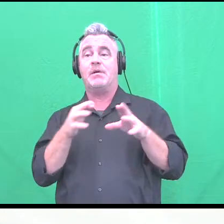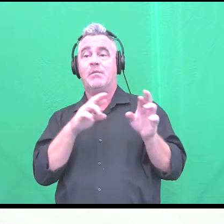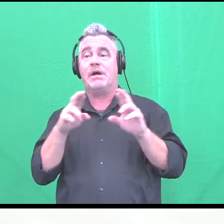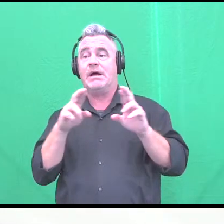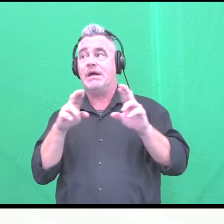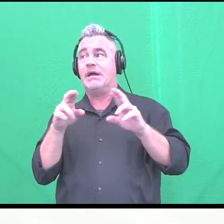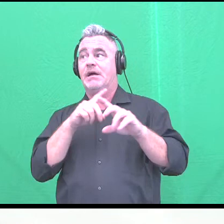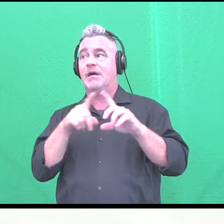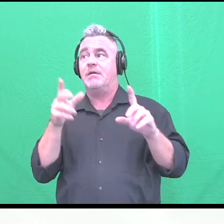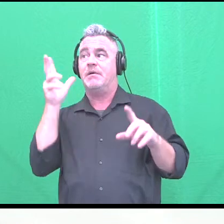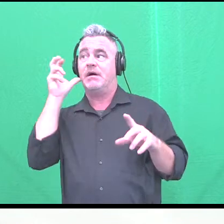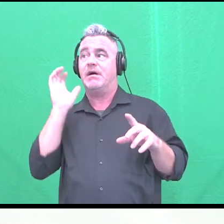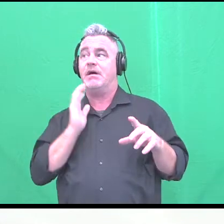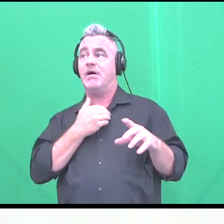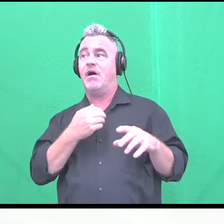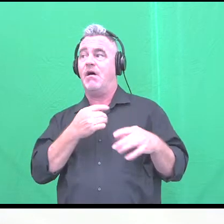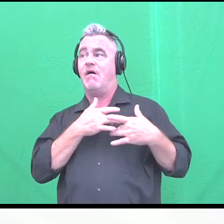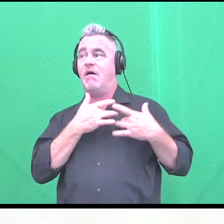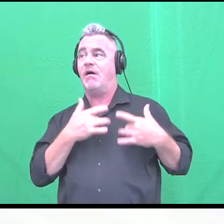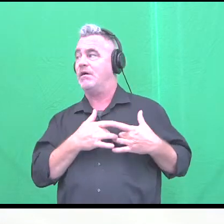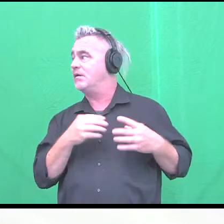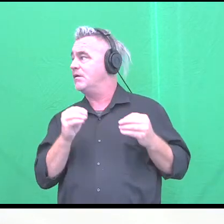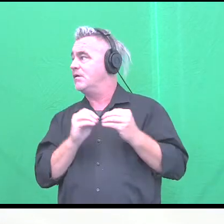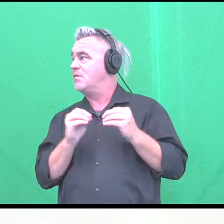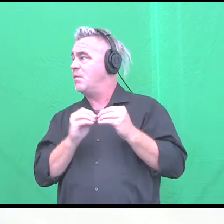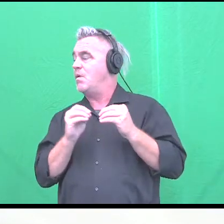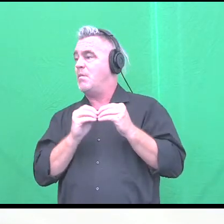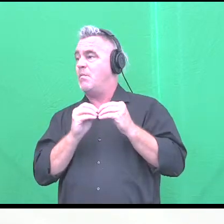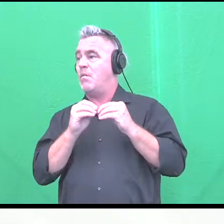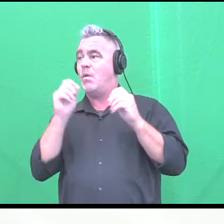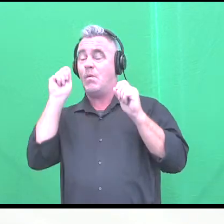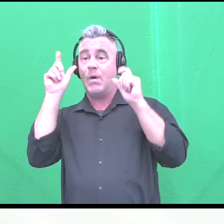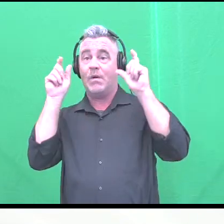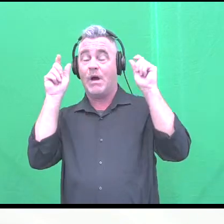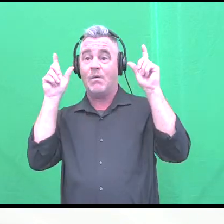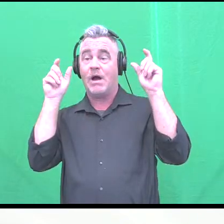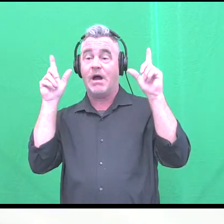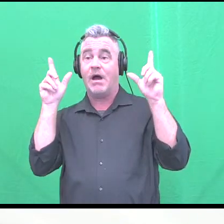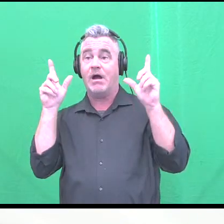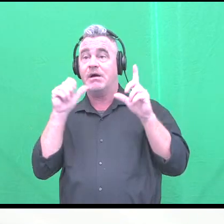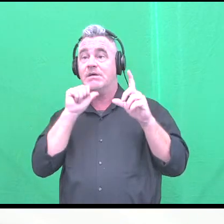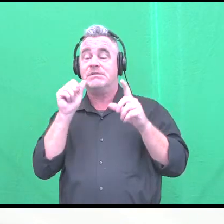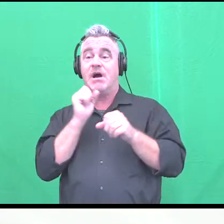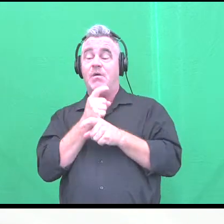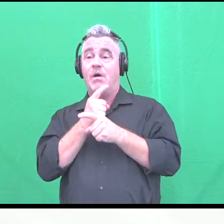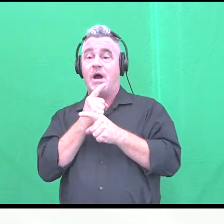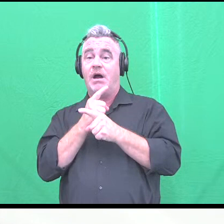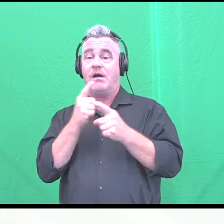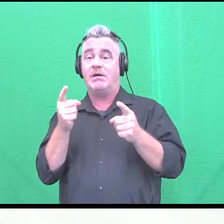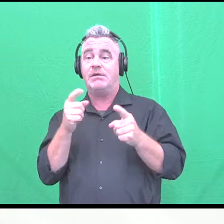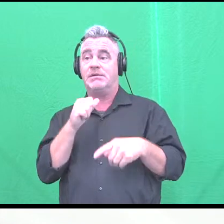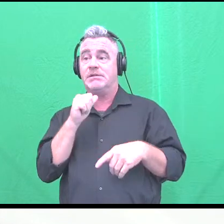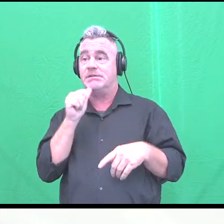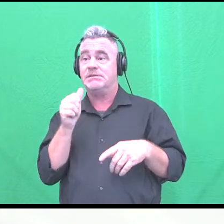our hearts. Like more and more of us are waking up because this isn't right. What's happening right now, the things that are being introduced to